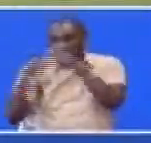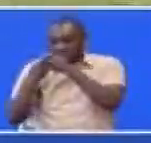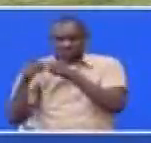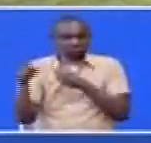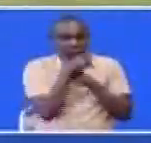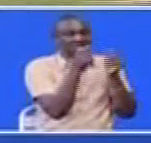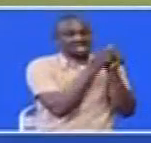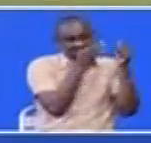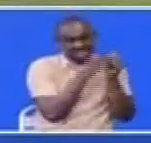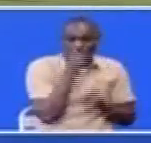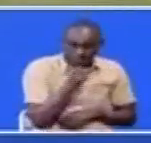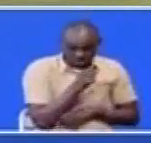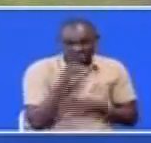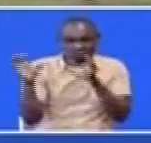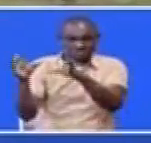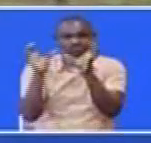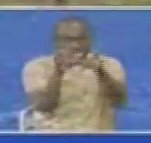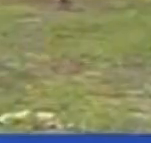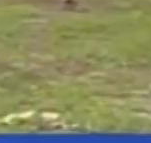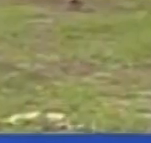18 years old.